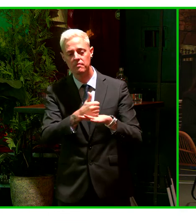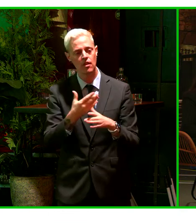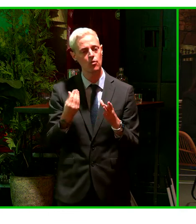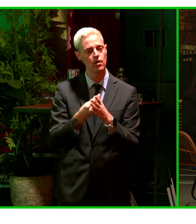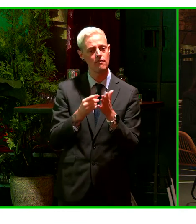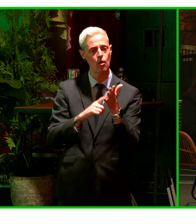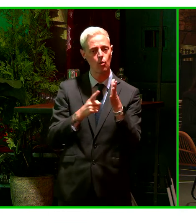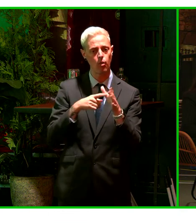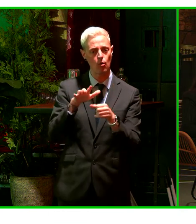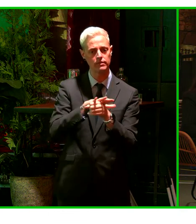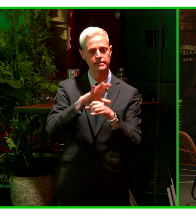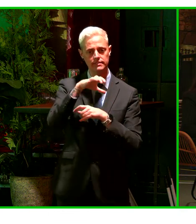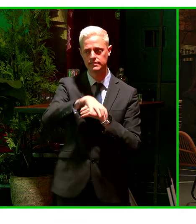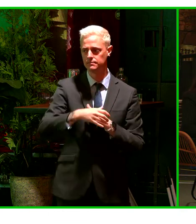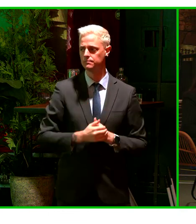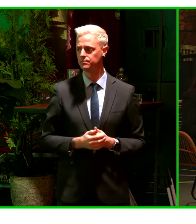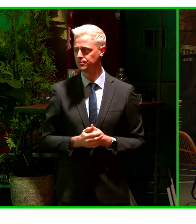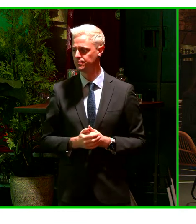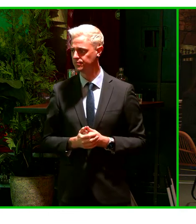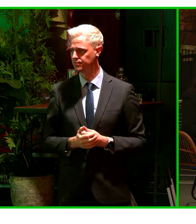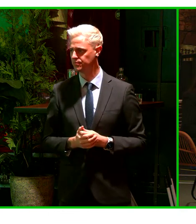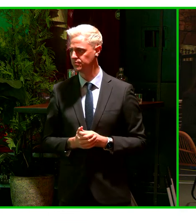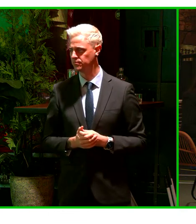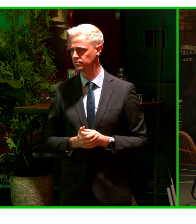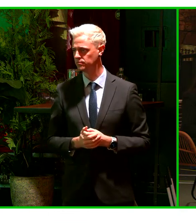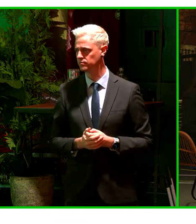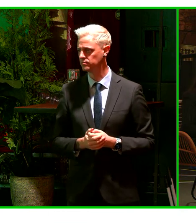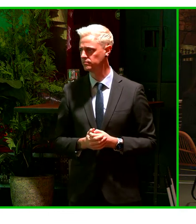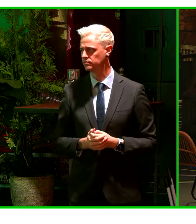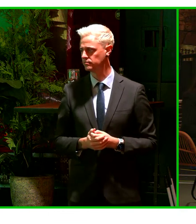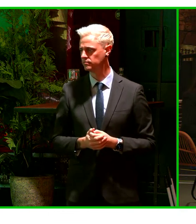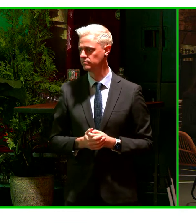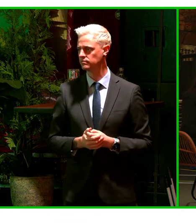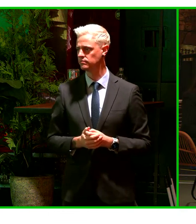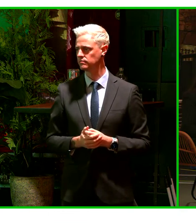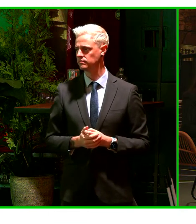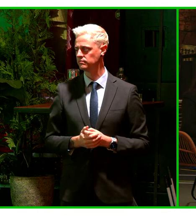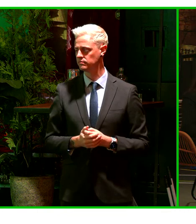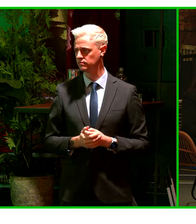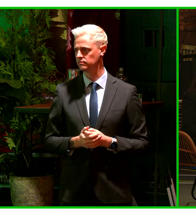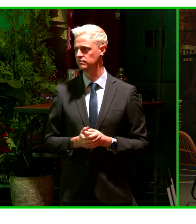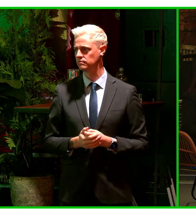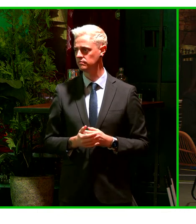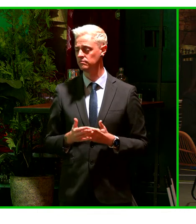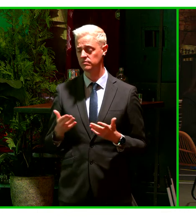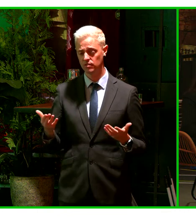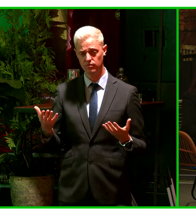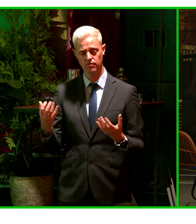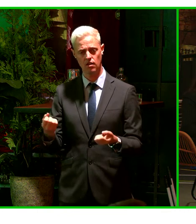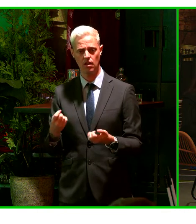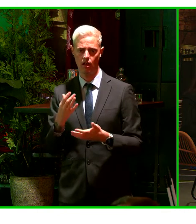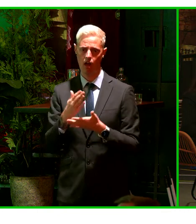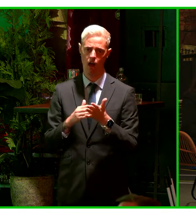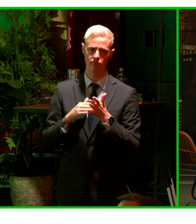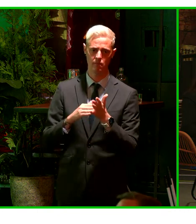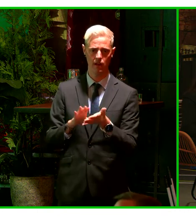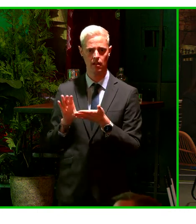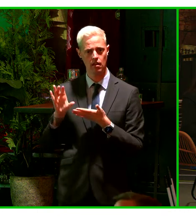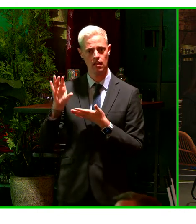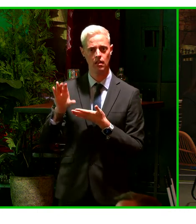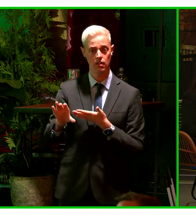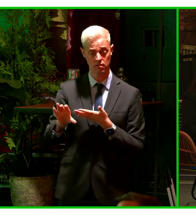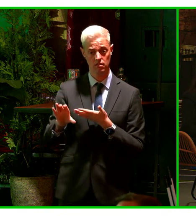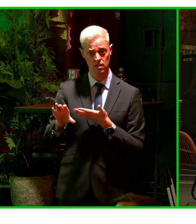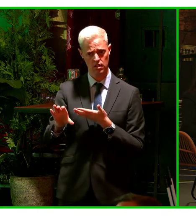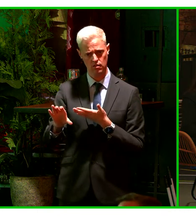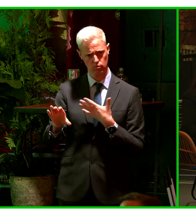private sector, we look at commercial spots to build our hubs. Now we could put £500,000 into a hub. So we want some